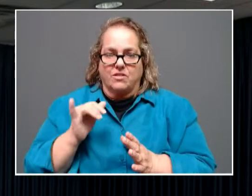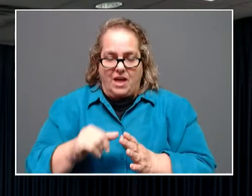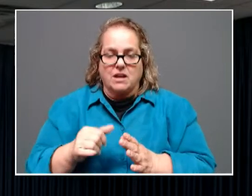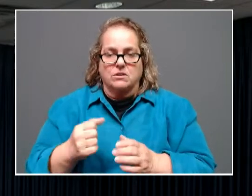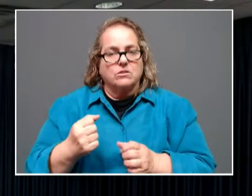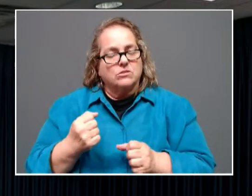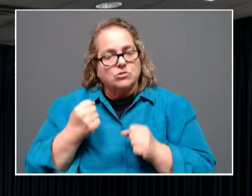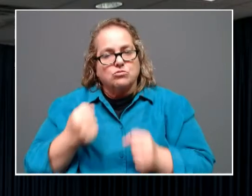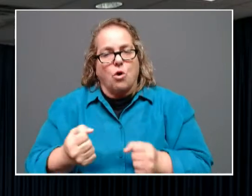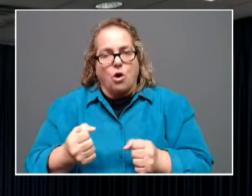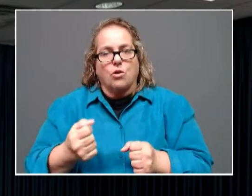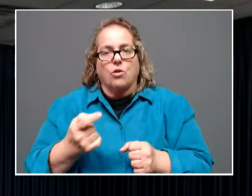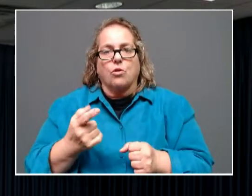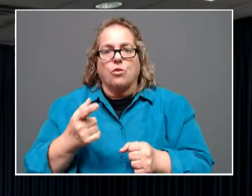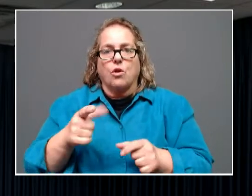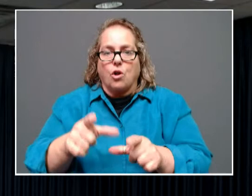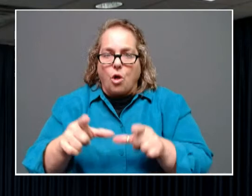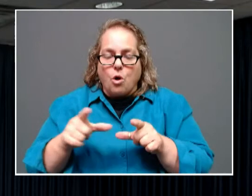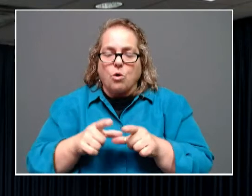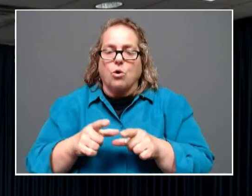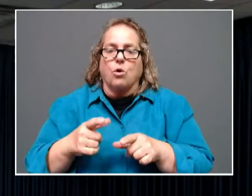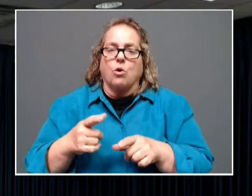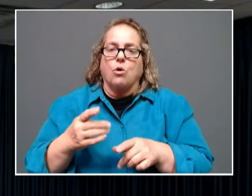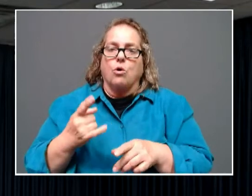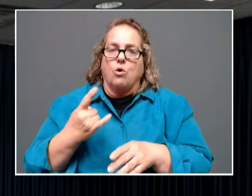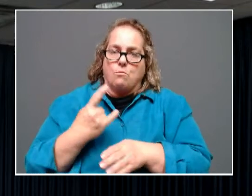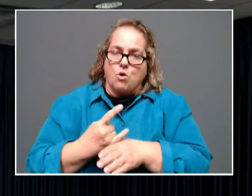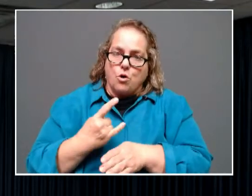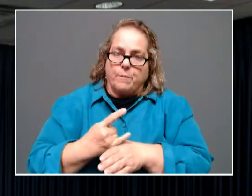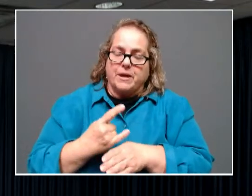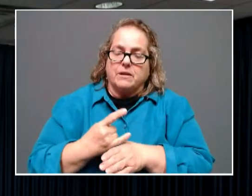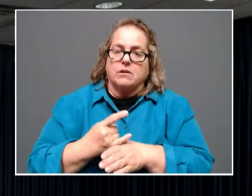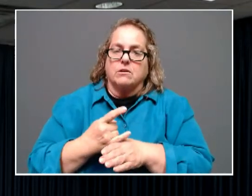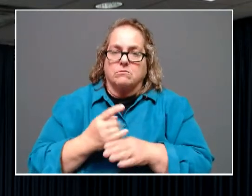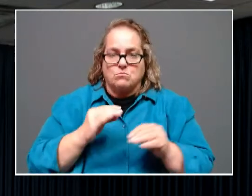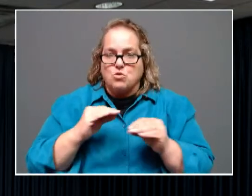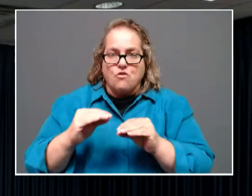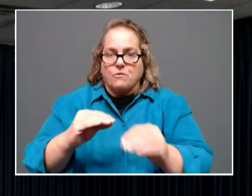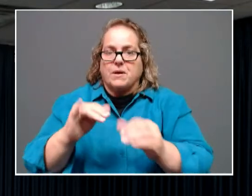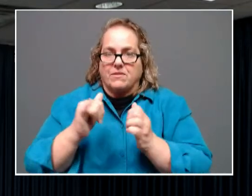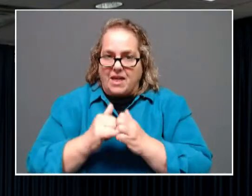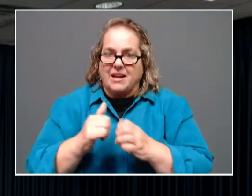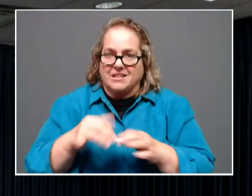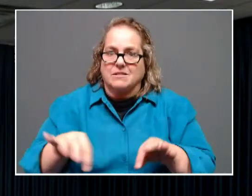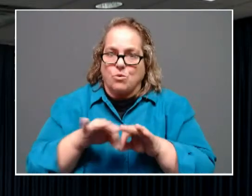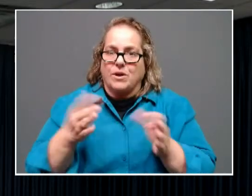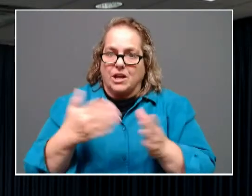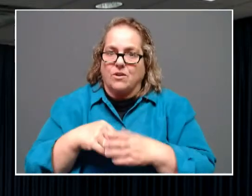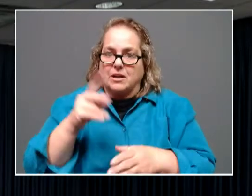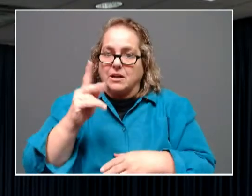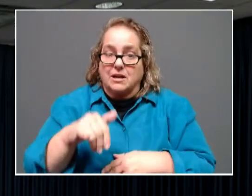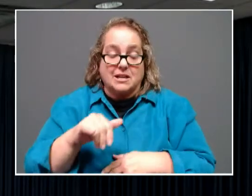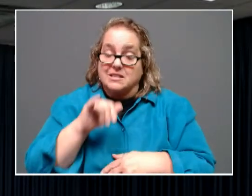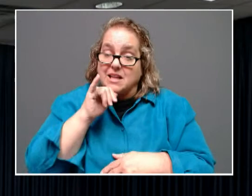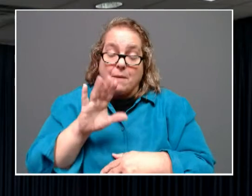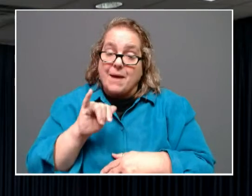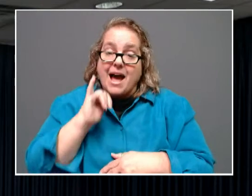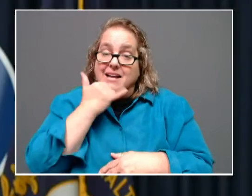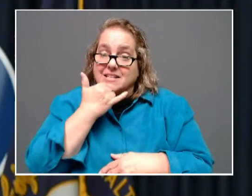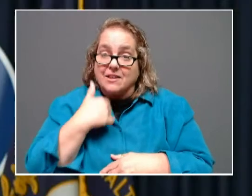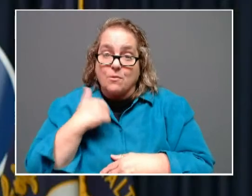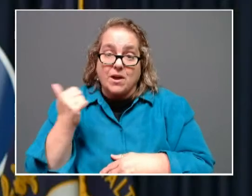craft bourbon distillery movement that is sweeping across the Commonwealth. It is not by accident that we all like to tout the fact